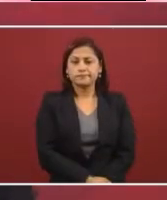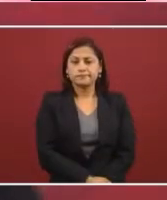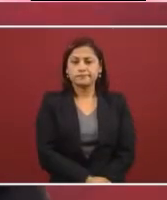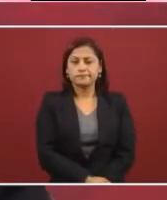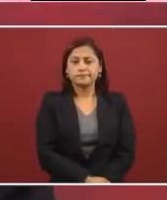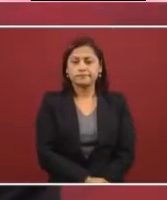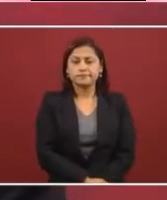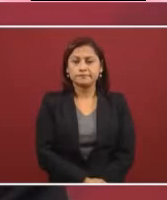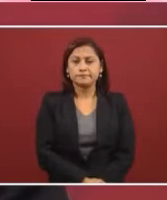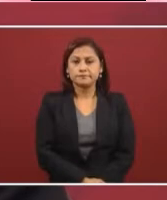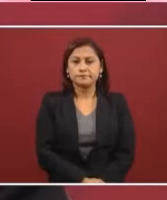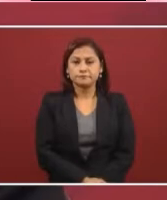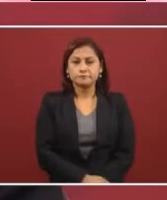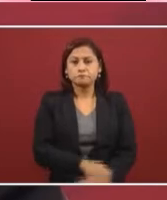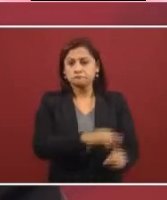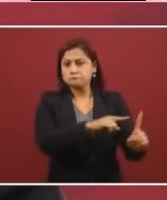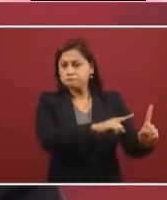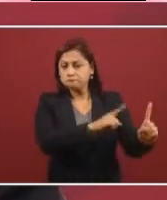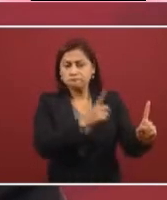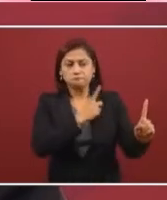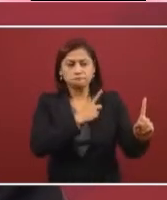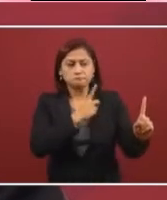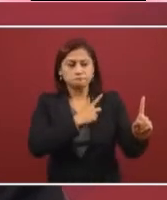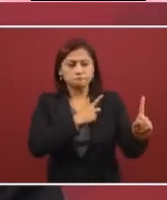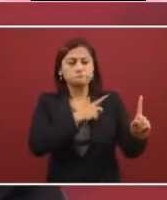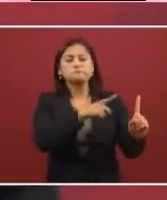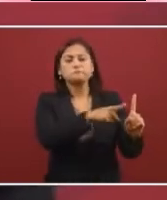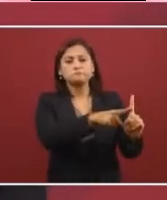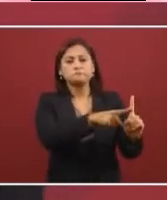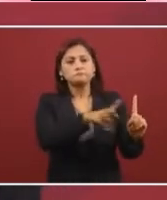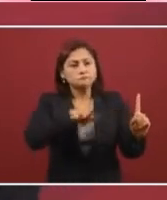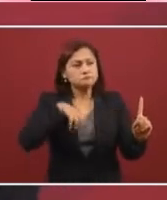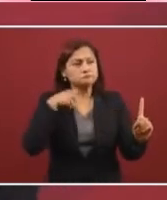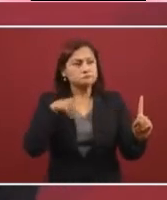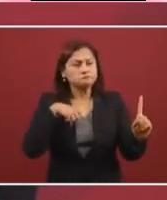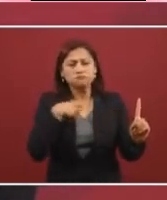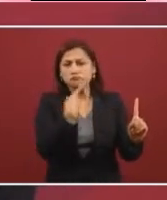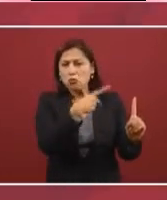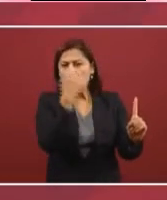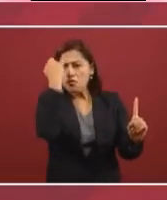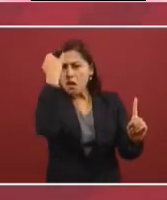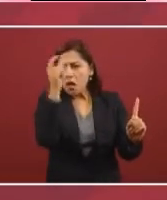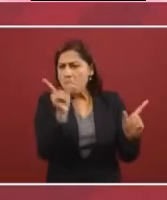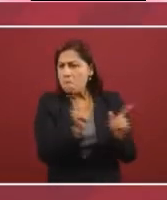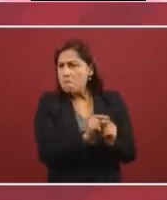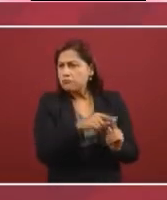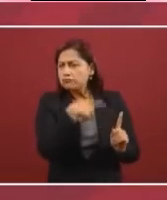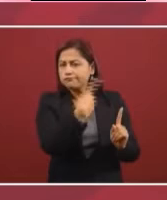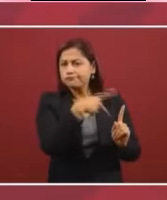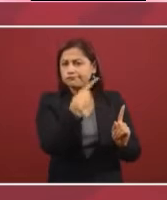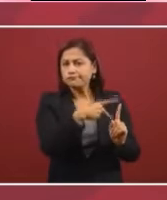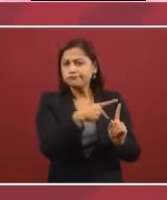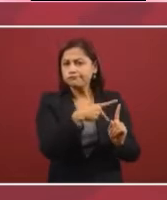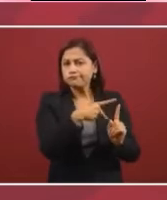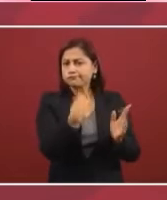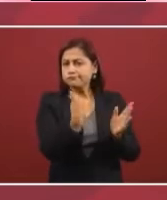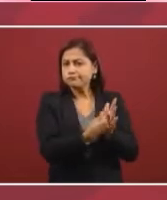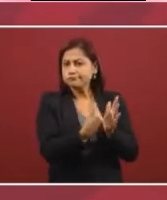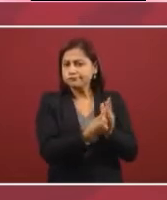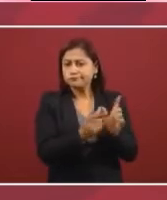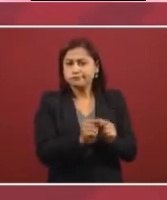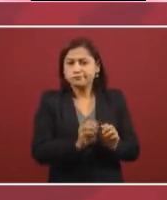for only to satisfy their own personal ambitions.